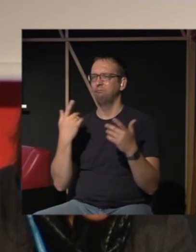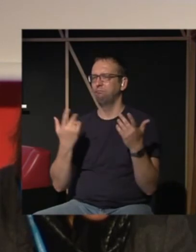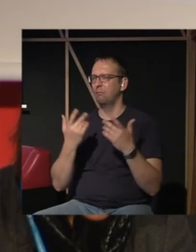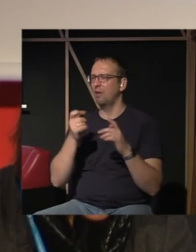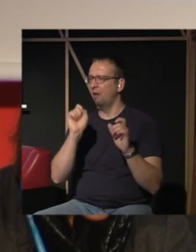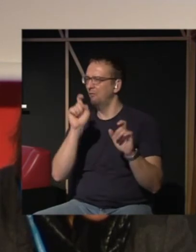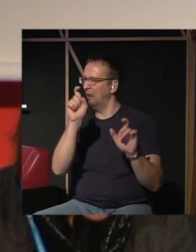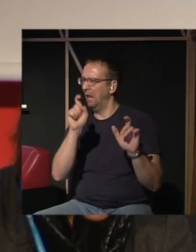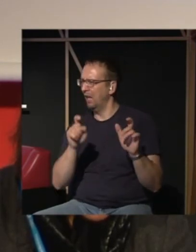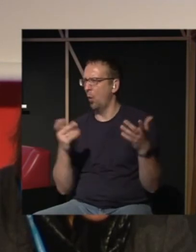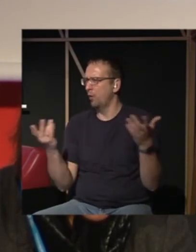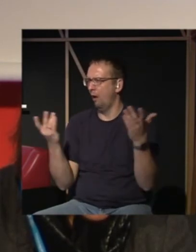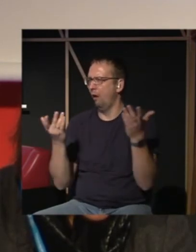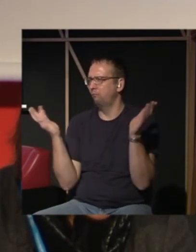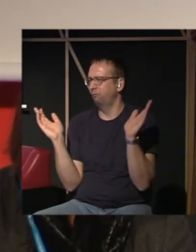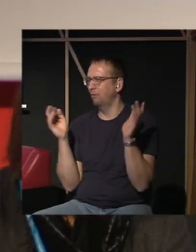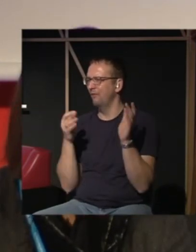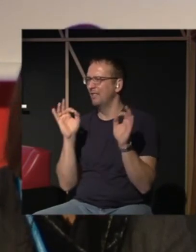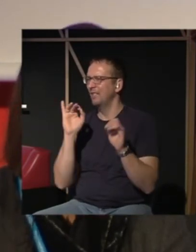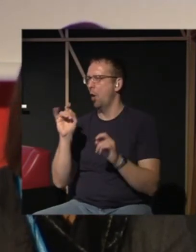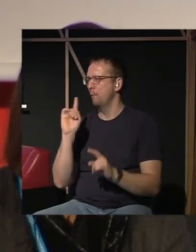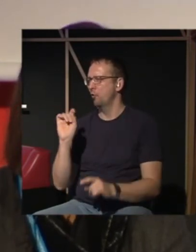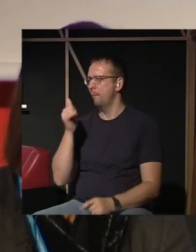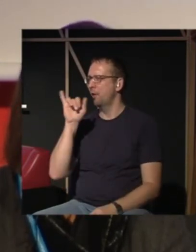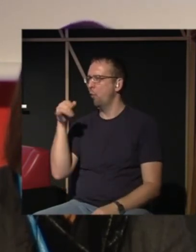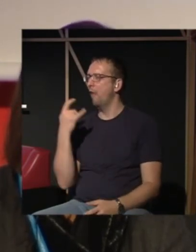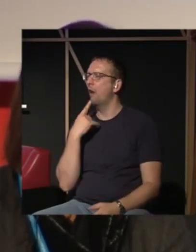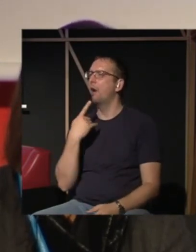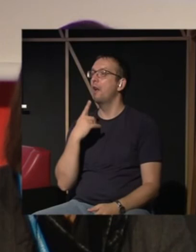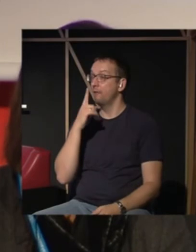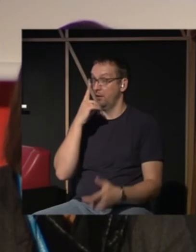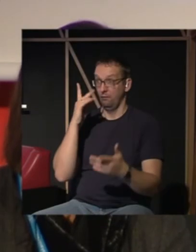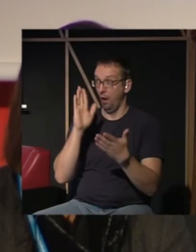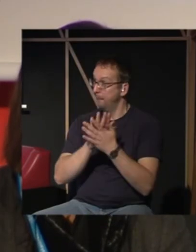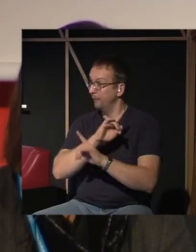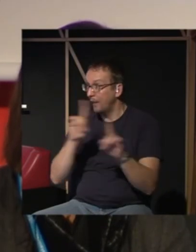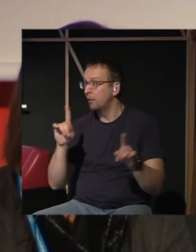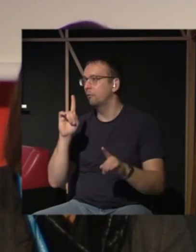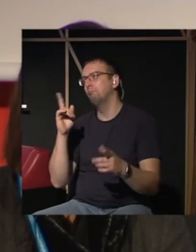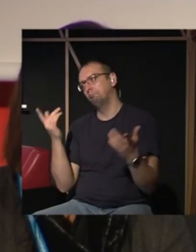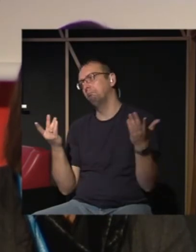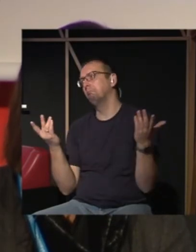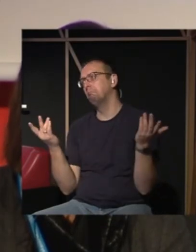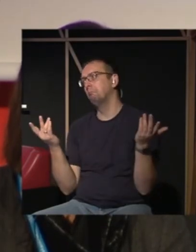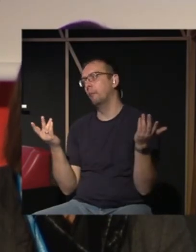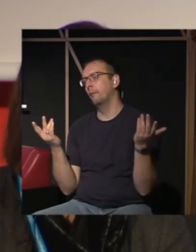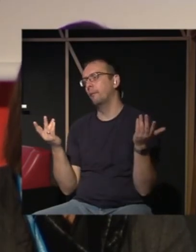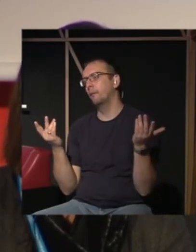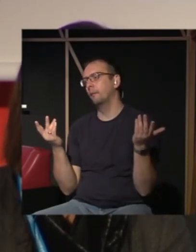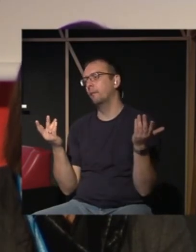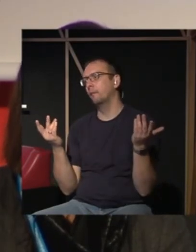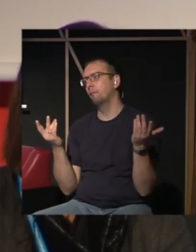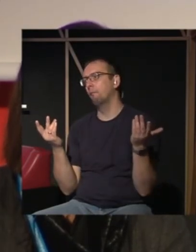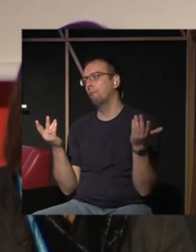nothing would prevent you to apply for an able-bodied ticket. Increases your chances. I think